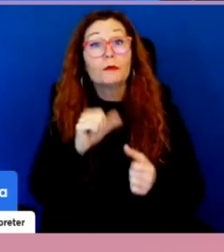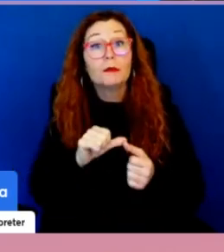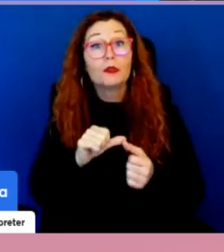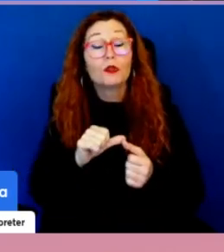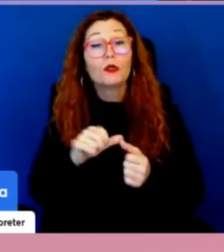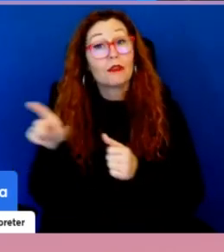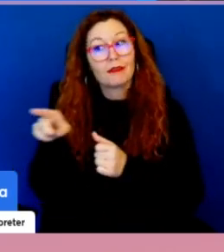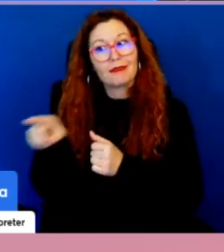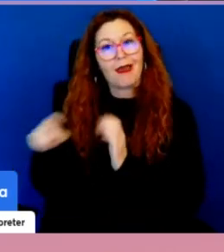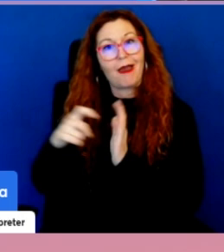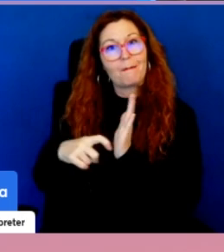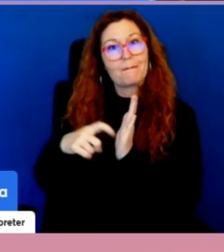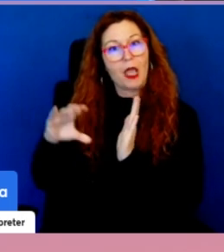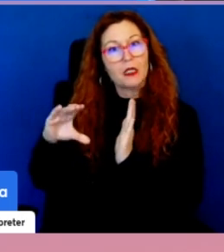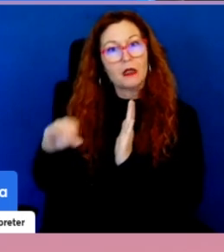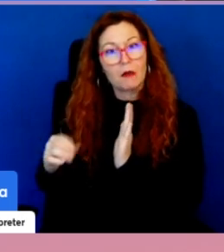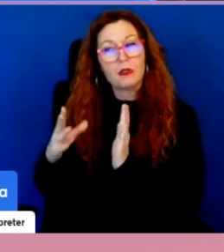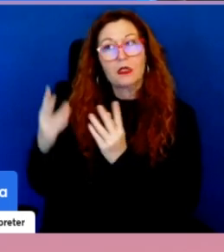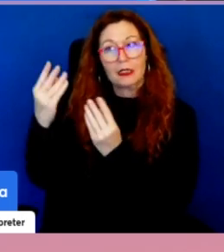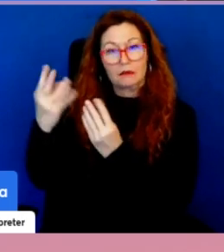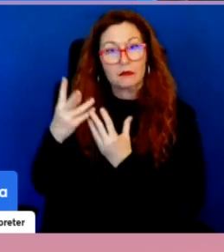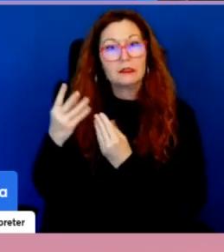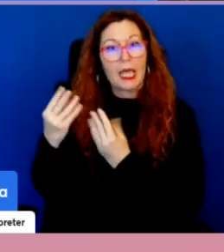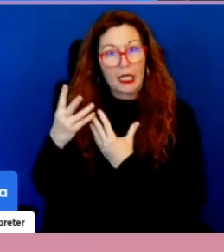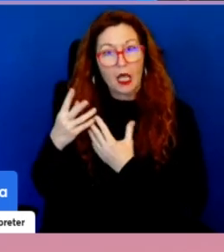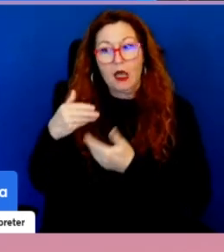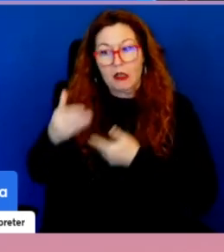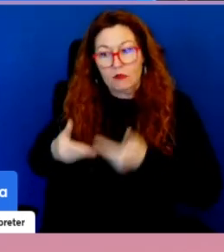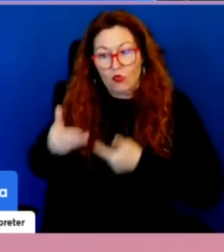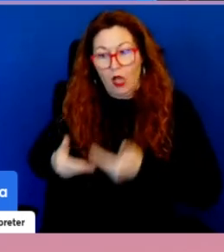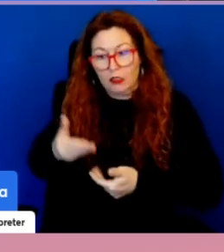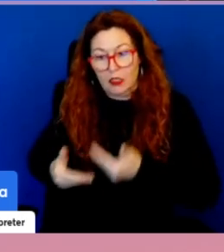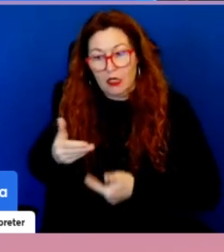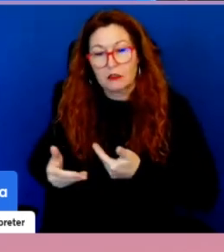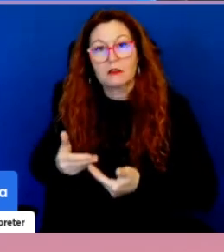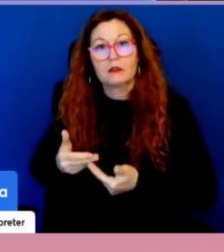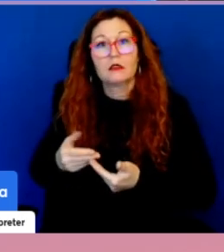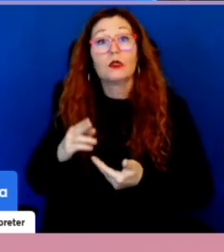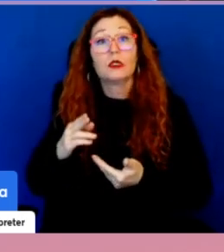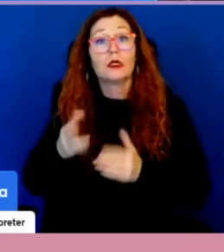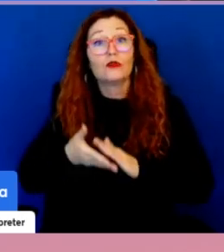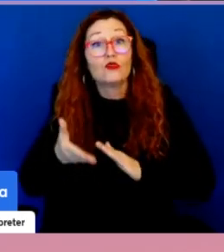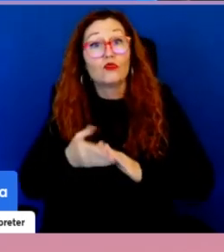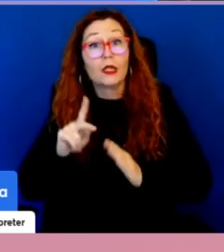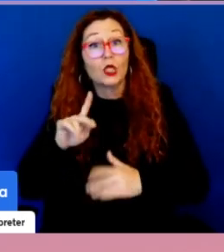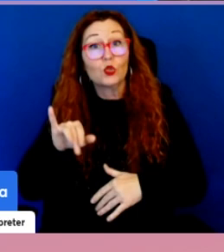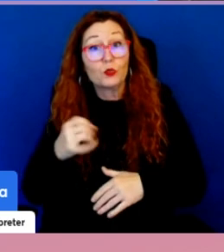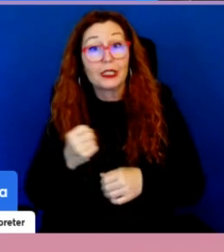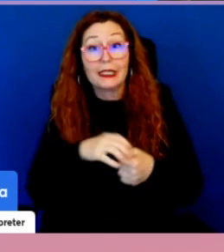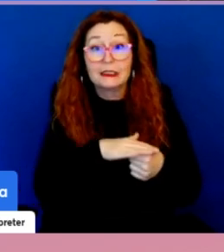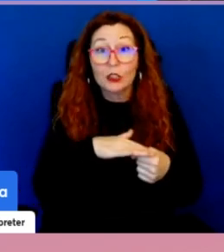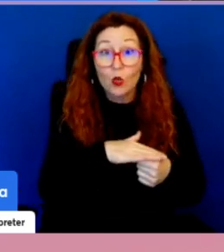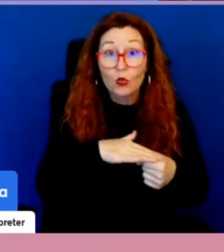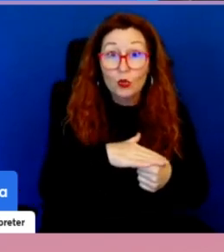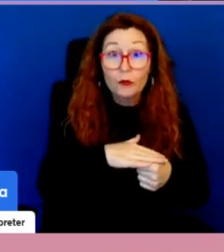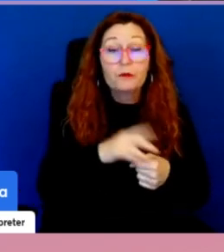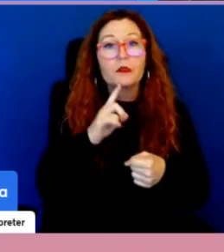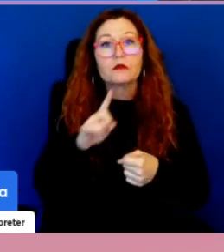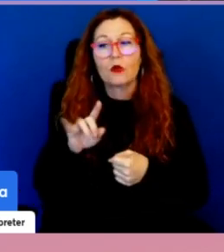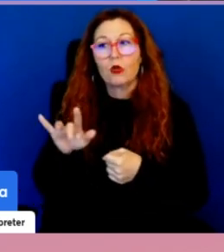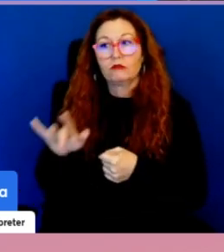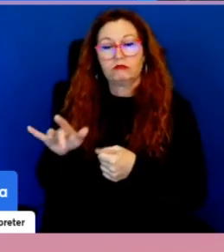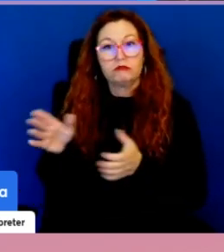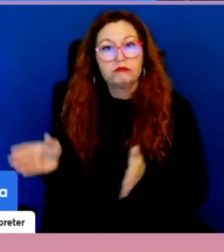company wants to process that data on appliances running Kubernetes locally. So we're going to enable that Kubernetes auth engine.